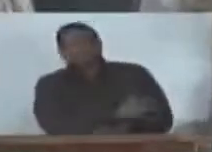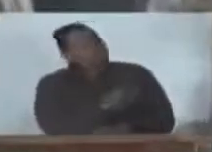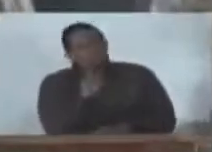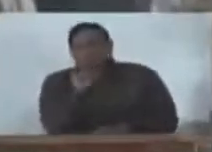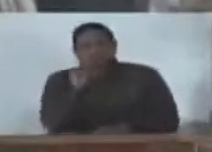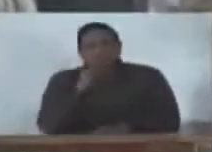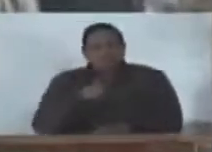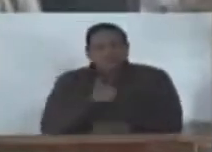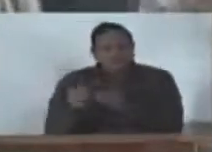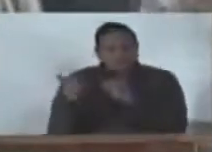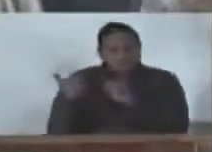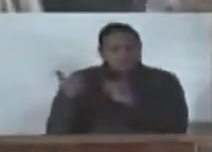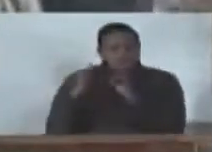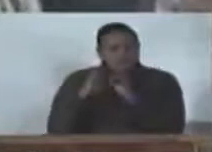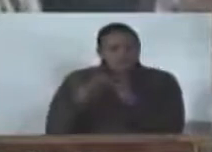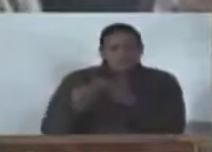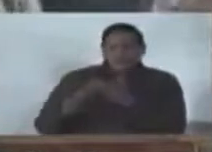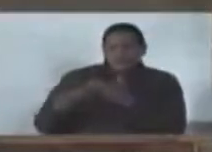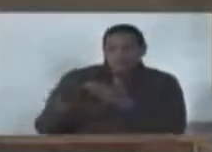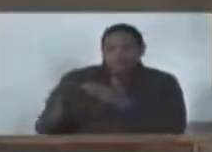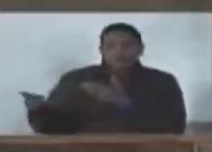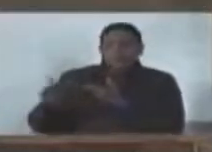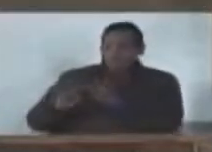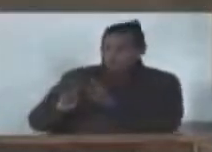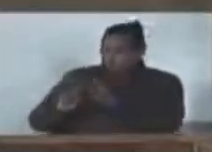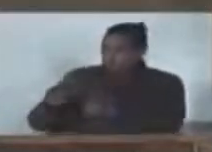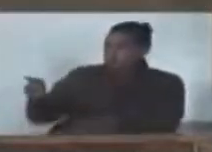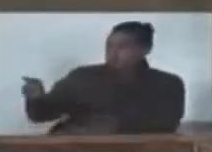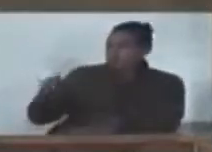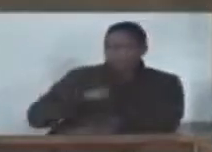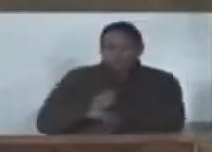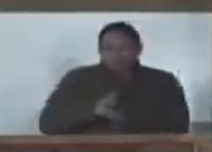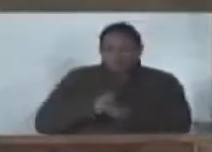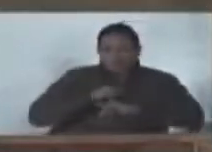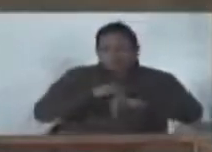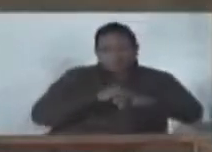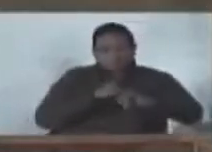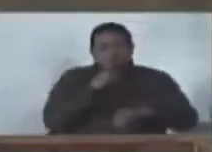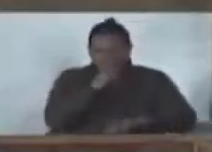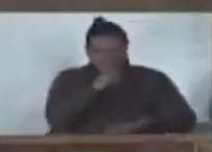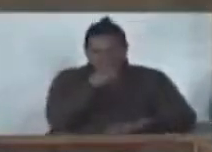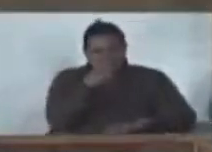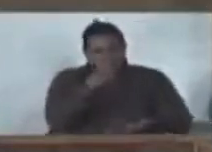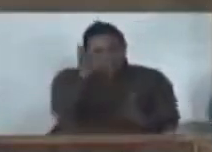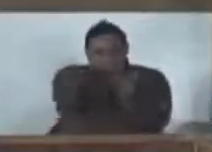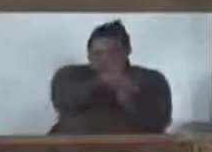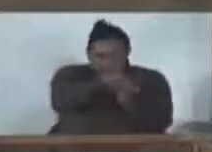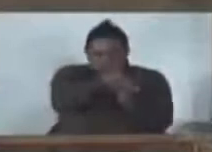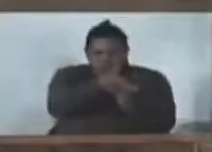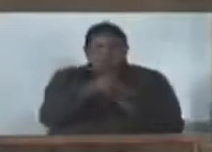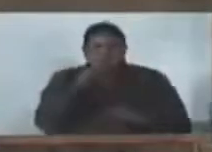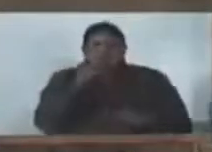family, neighbor, friend, and co-worker to intervene, to call in